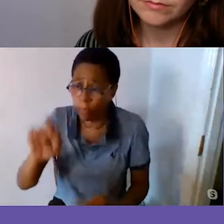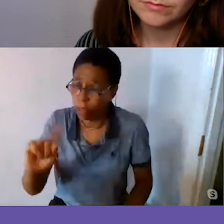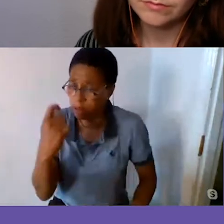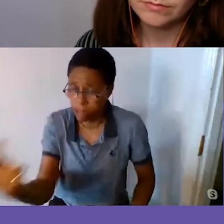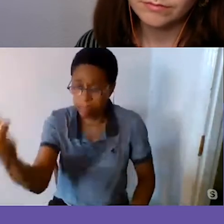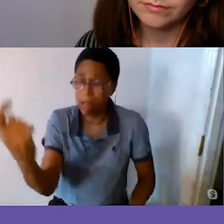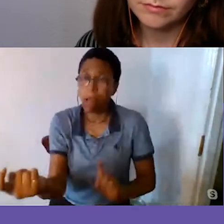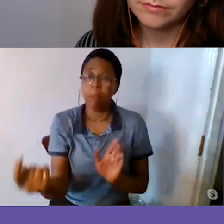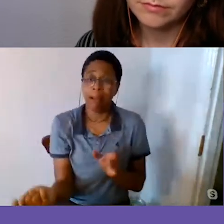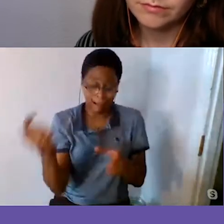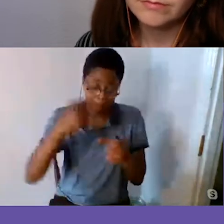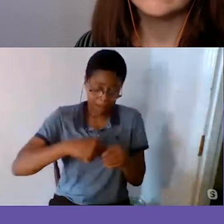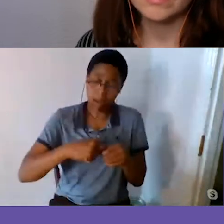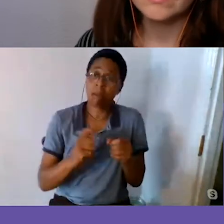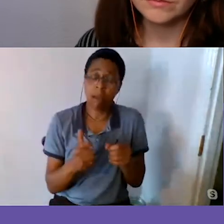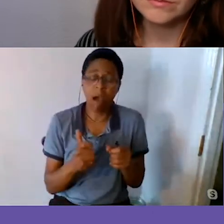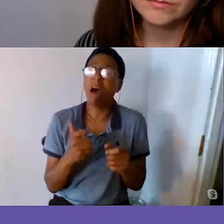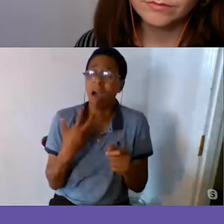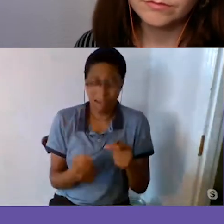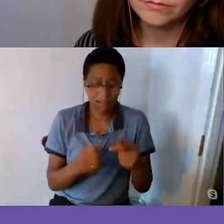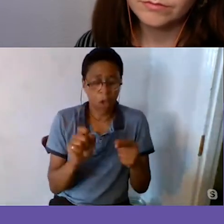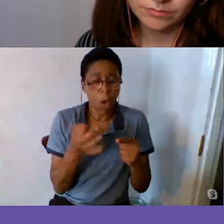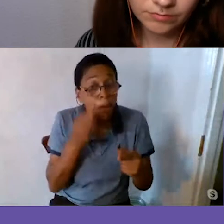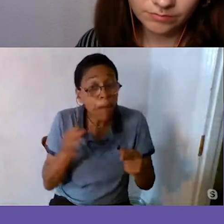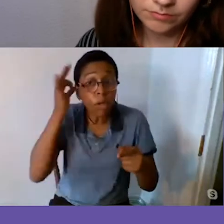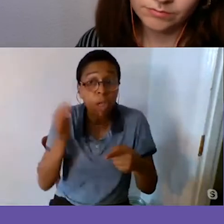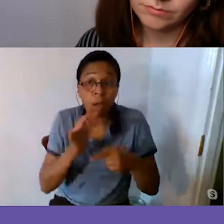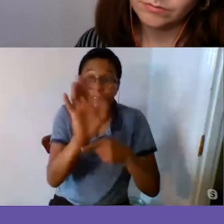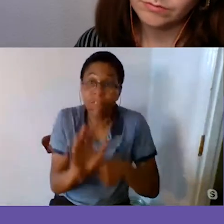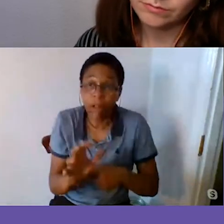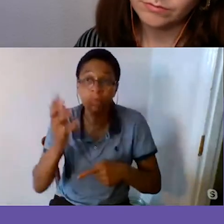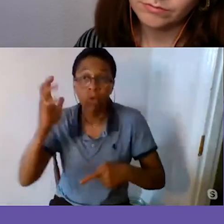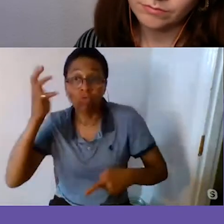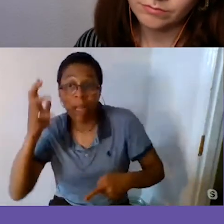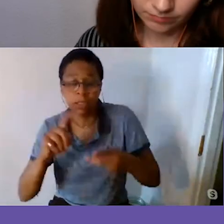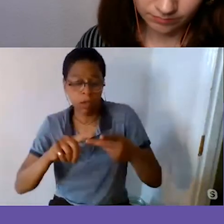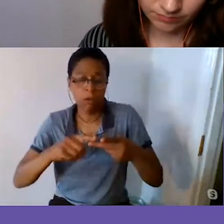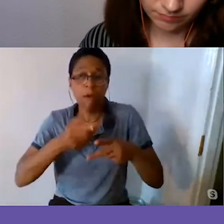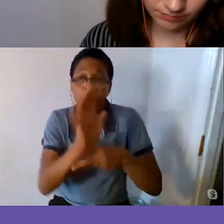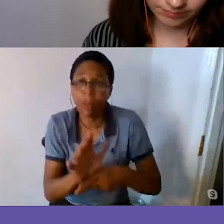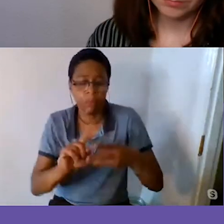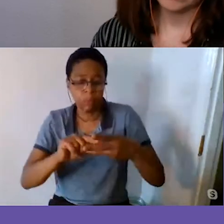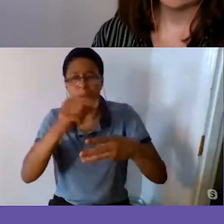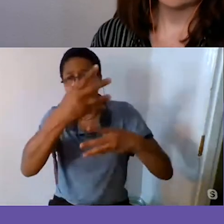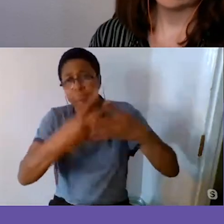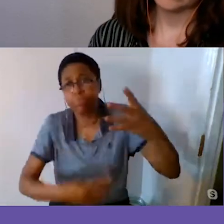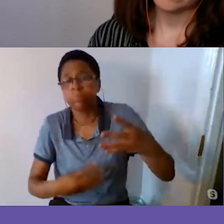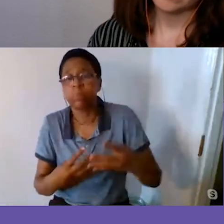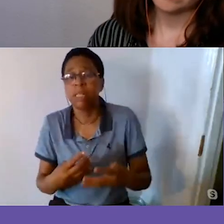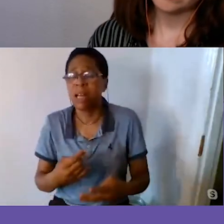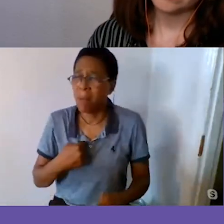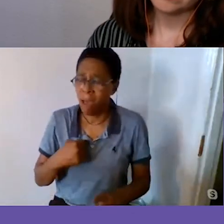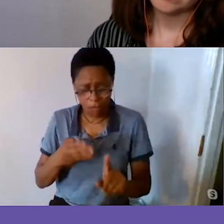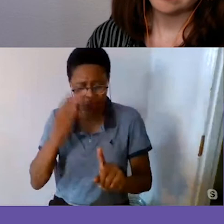power of our community coming together. Because I think that's the thing, is I think at the moment what I've noticed is we're told we're